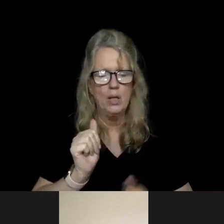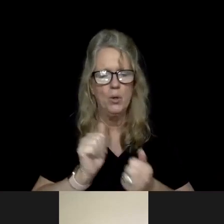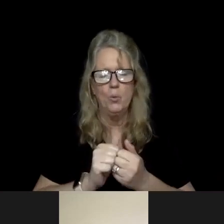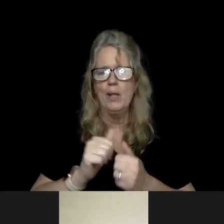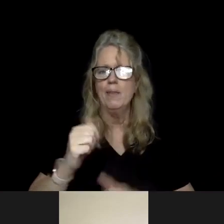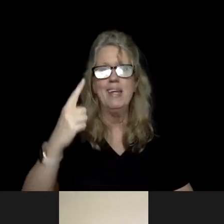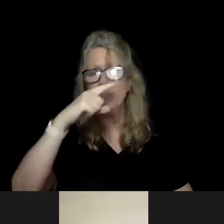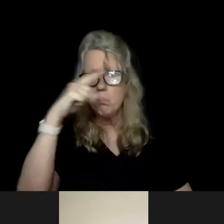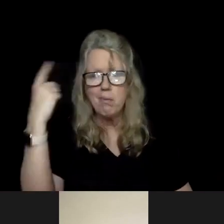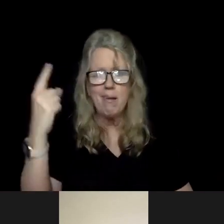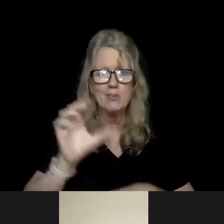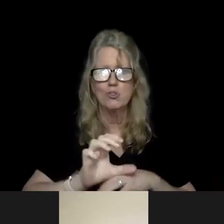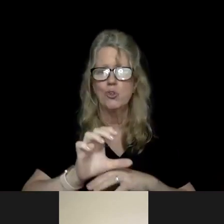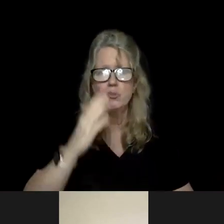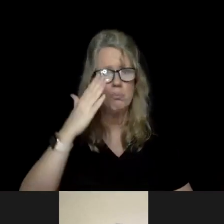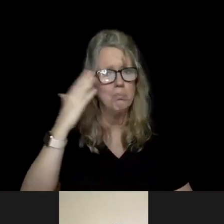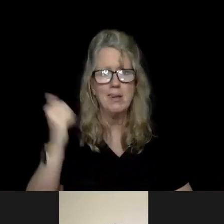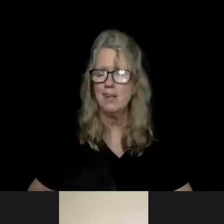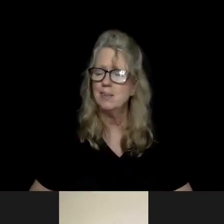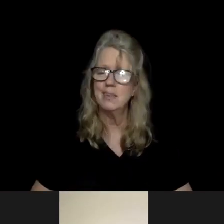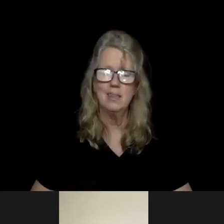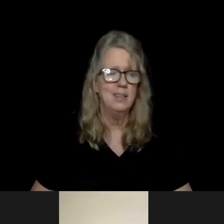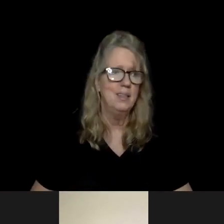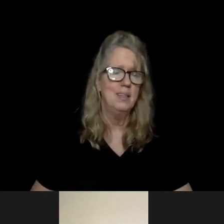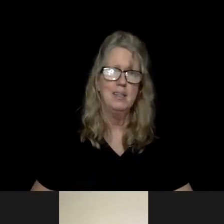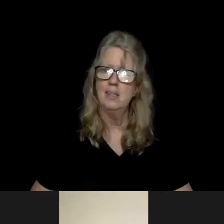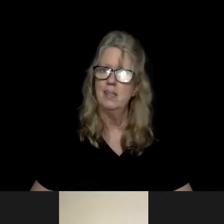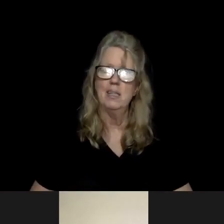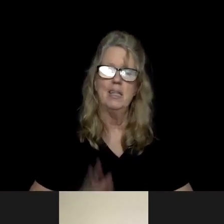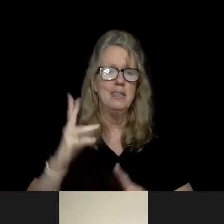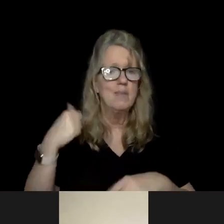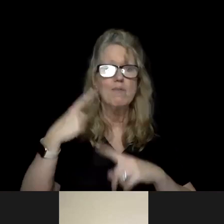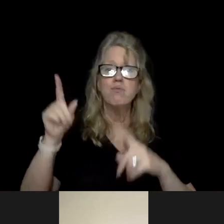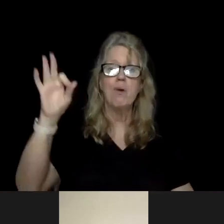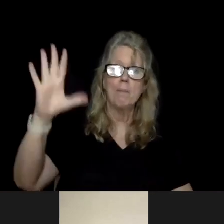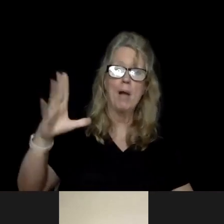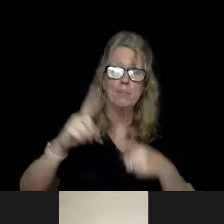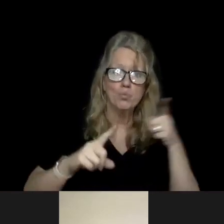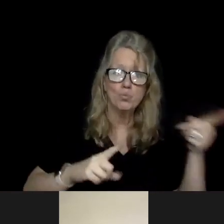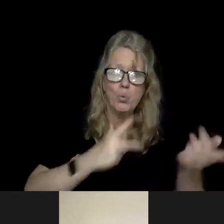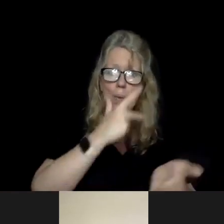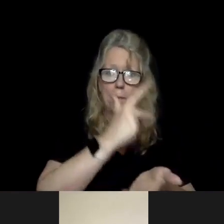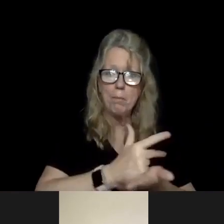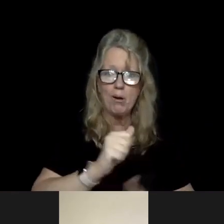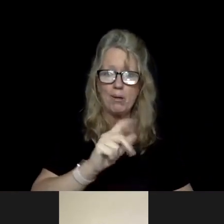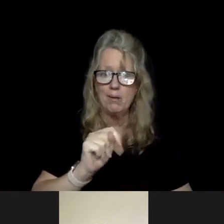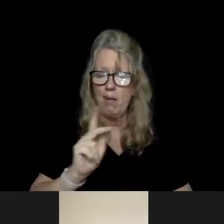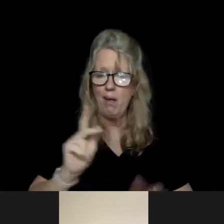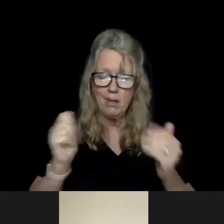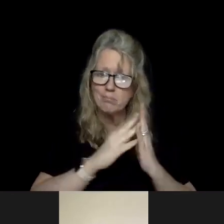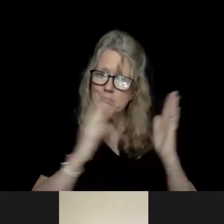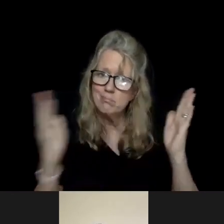the Black church, because it is there from what I call the pulpit to the parking lot, and yet it is